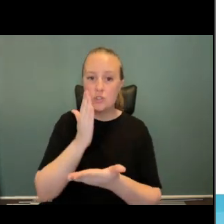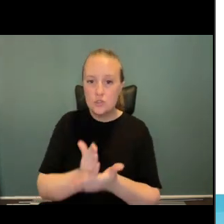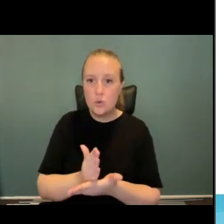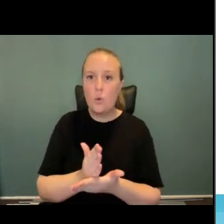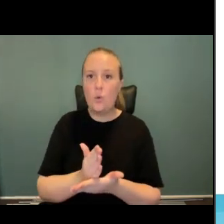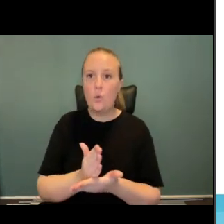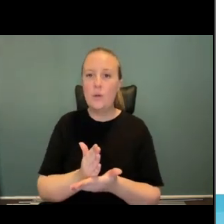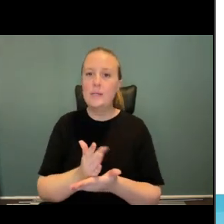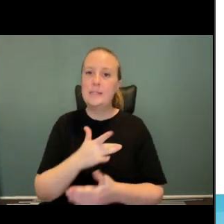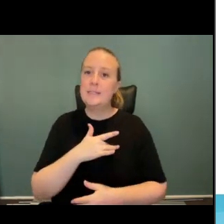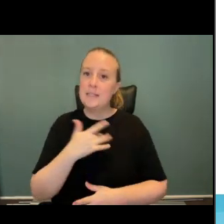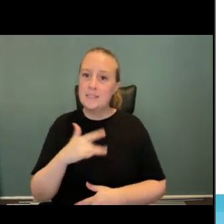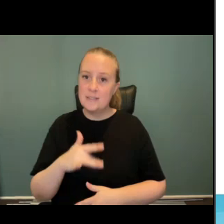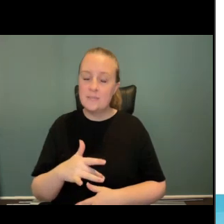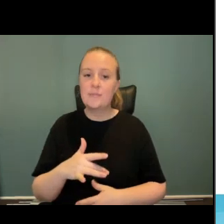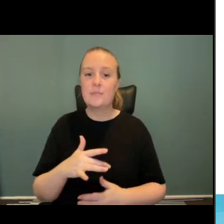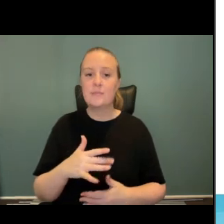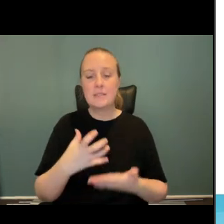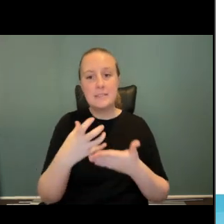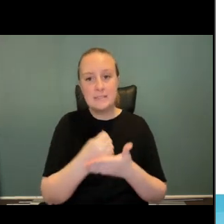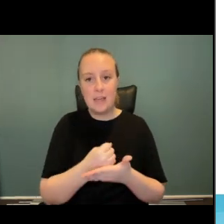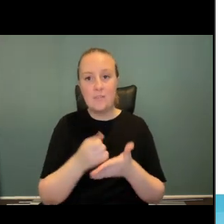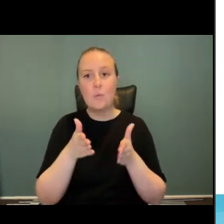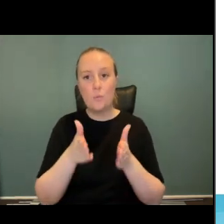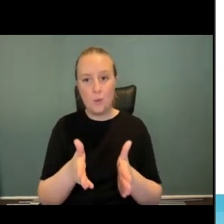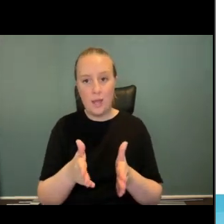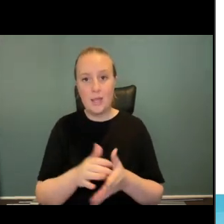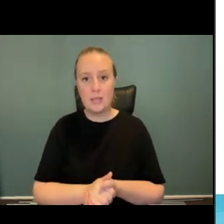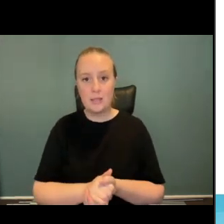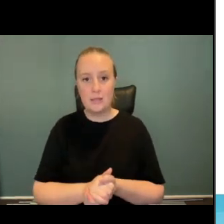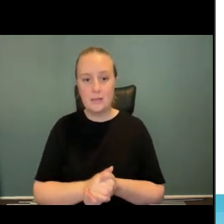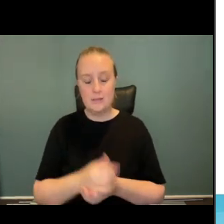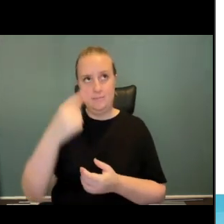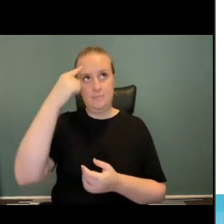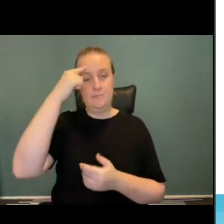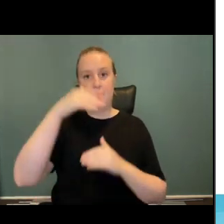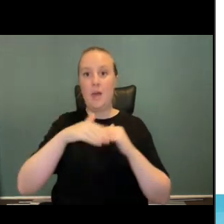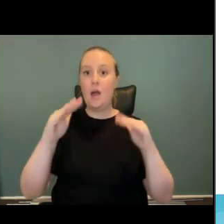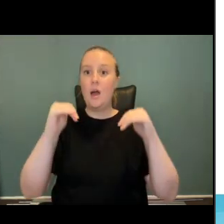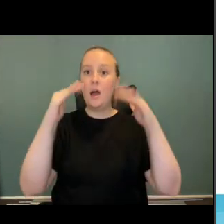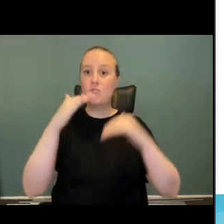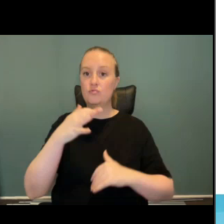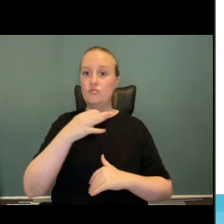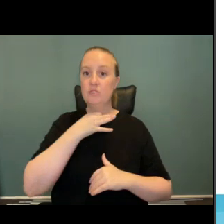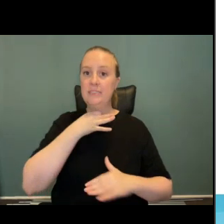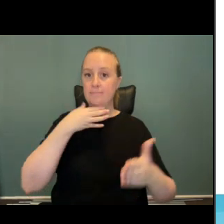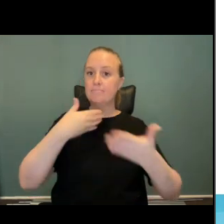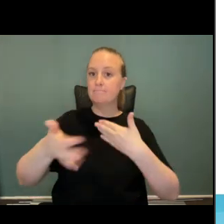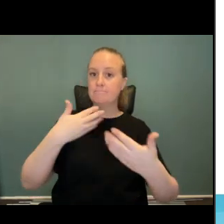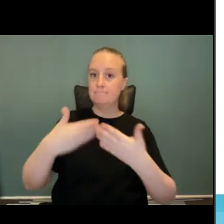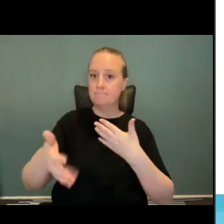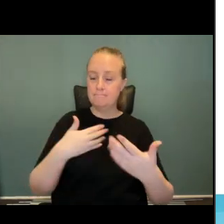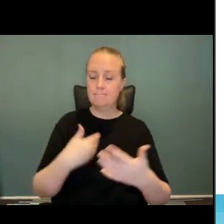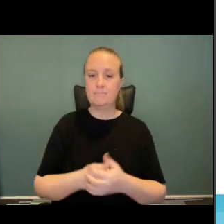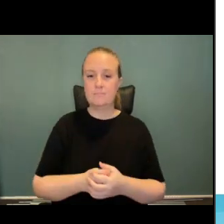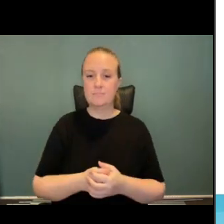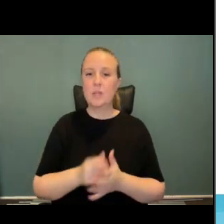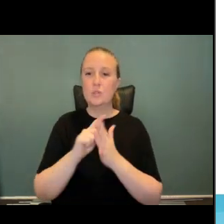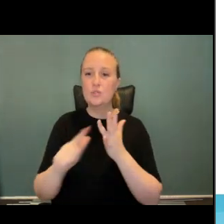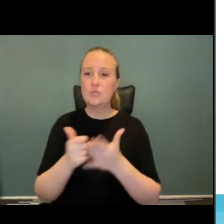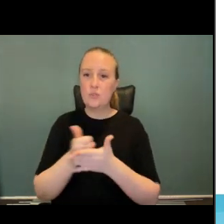sensitive way, and we handle these high-risk matters on a regular basis. For the safety, for the